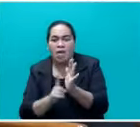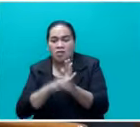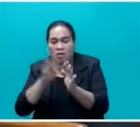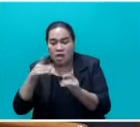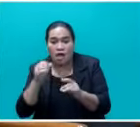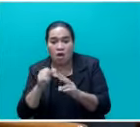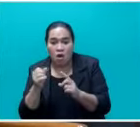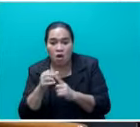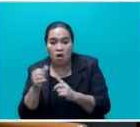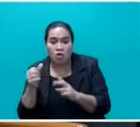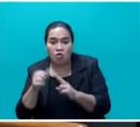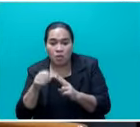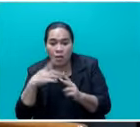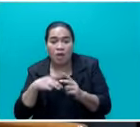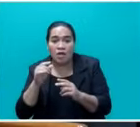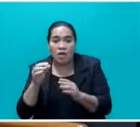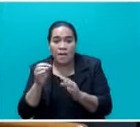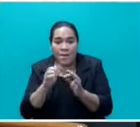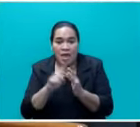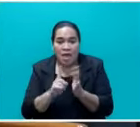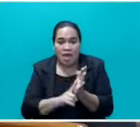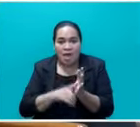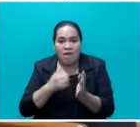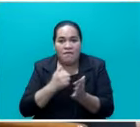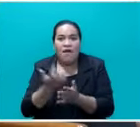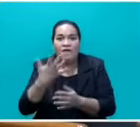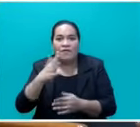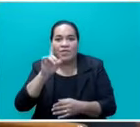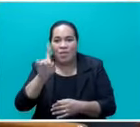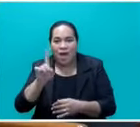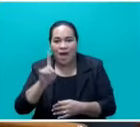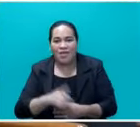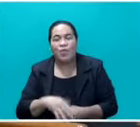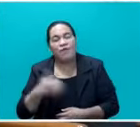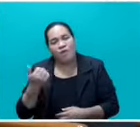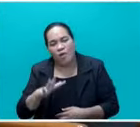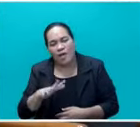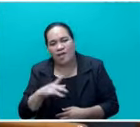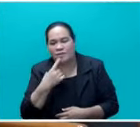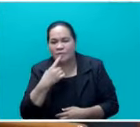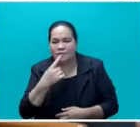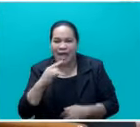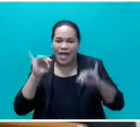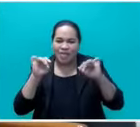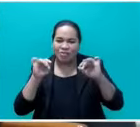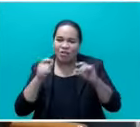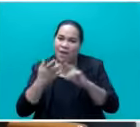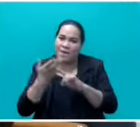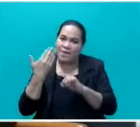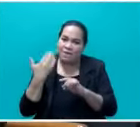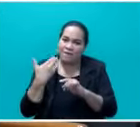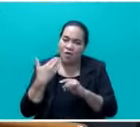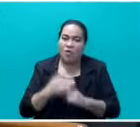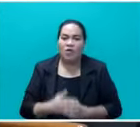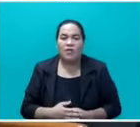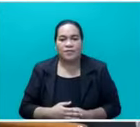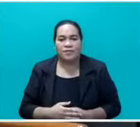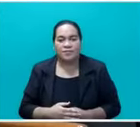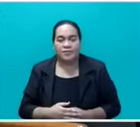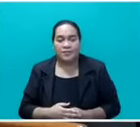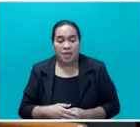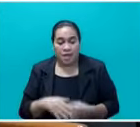and we have raised this issue before. Again, Mr. Speaker, you know, this brings me to